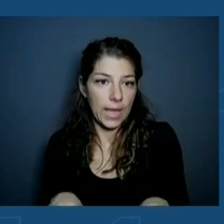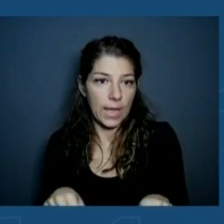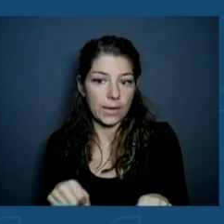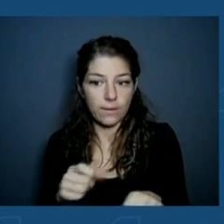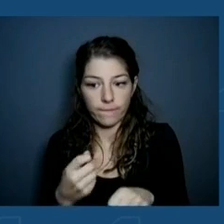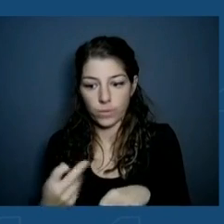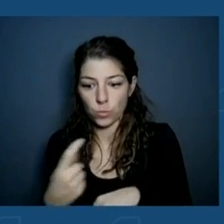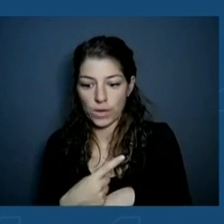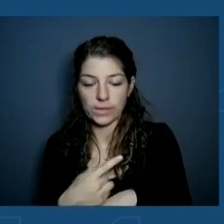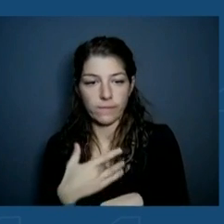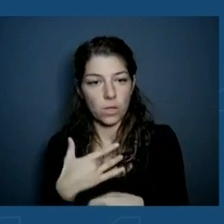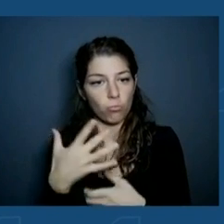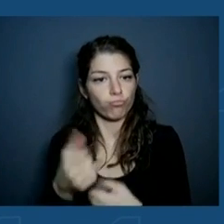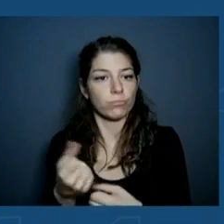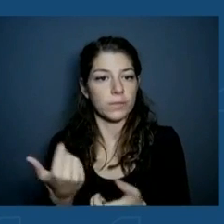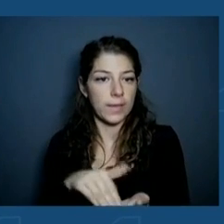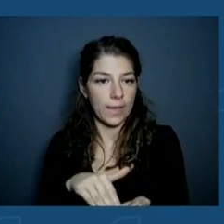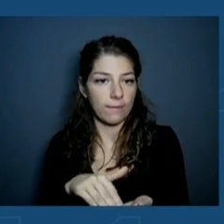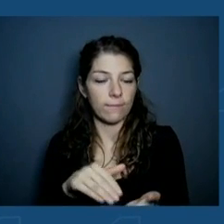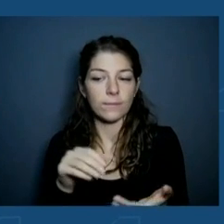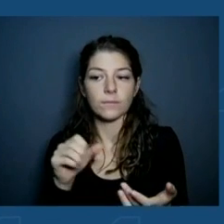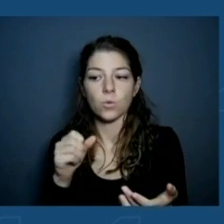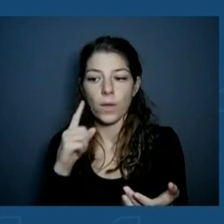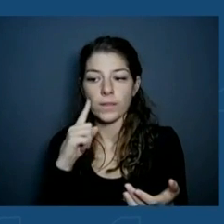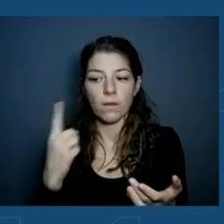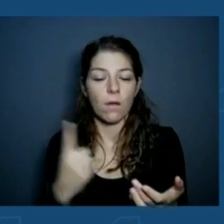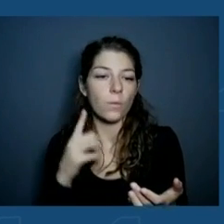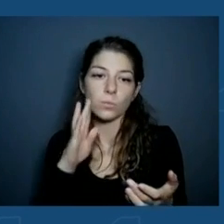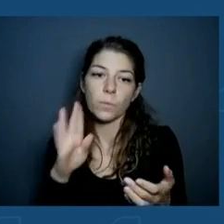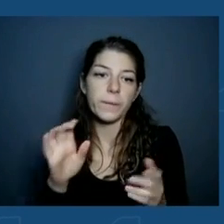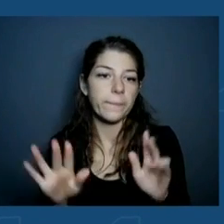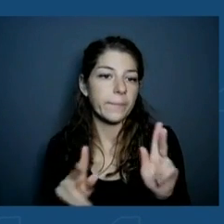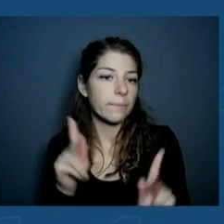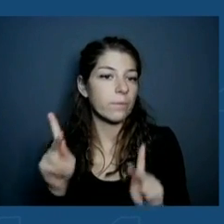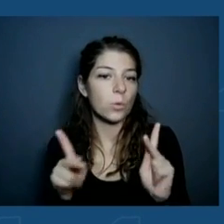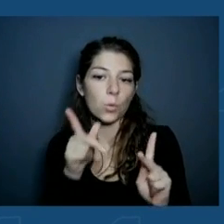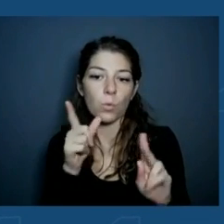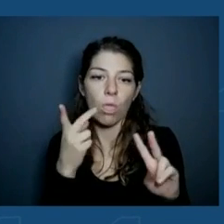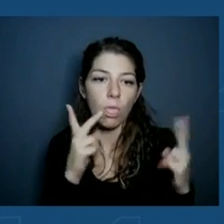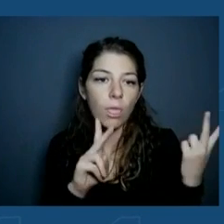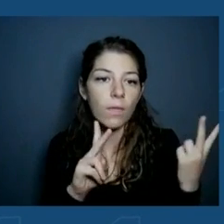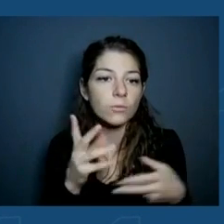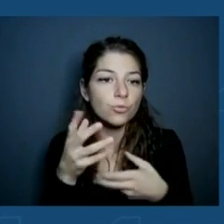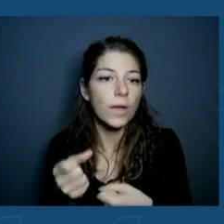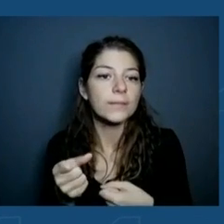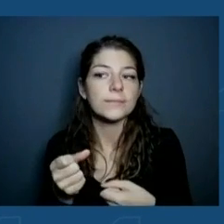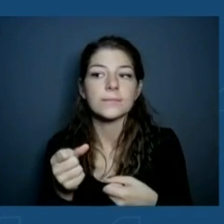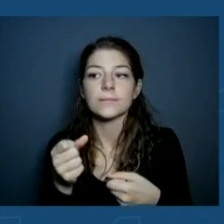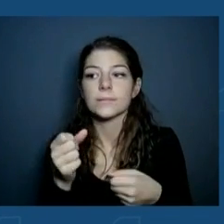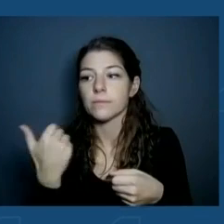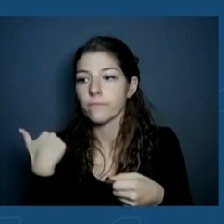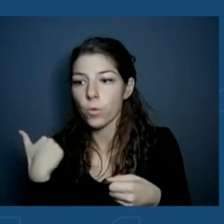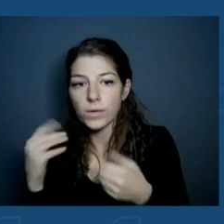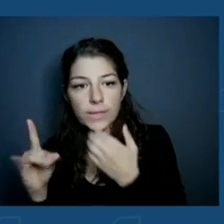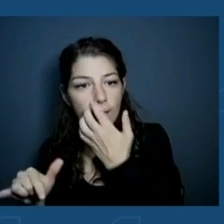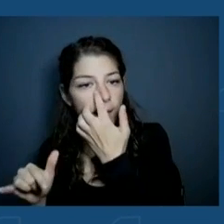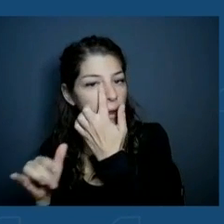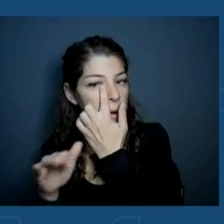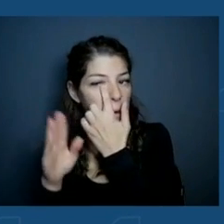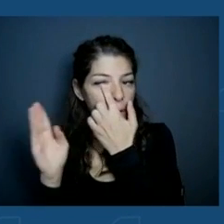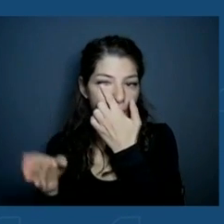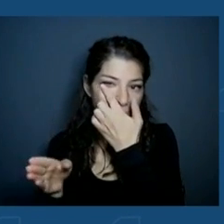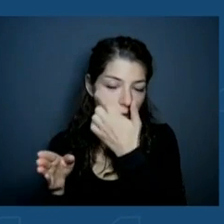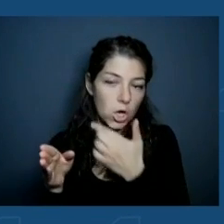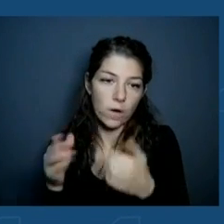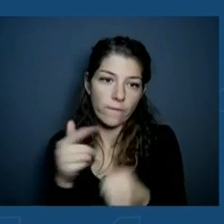feel very confident again. So I think there'll always be people who mistrust. They probably mistrusted before and they probably never got a vaccine in the first place.